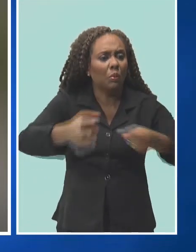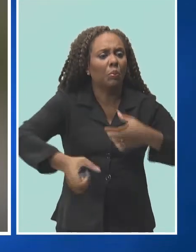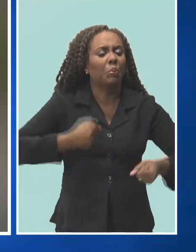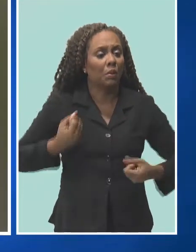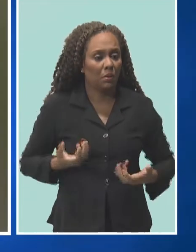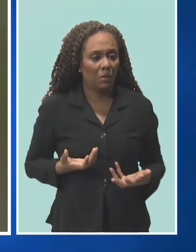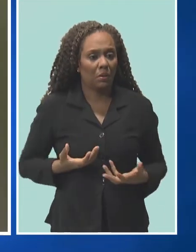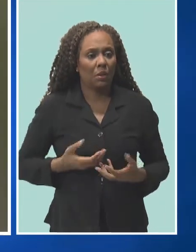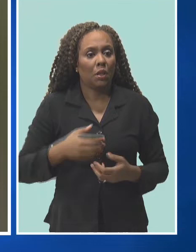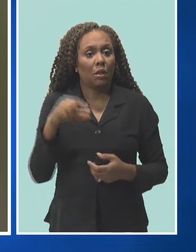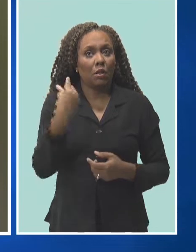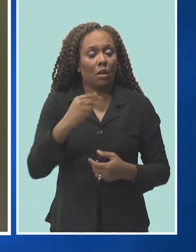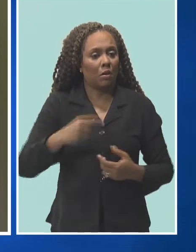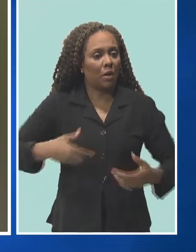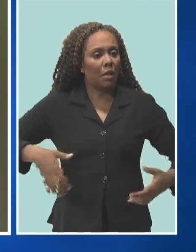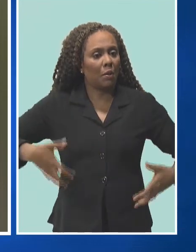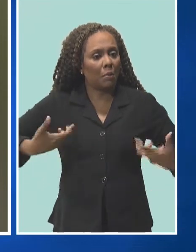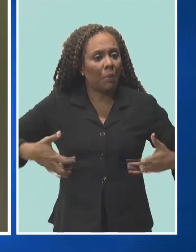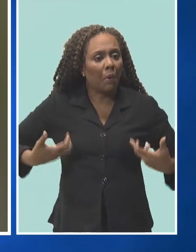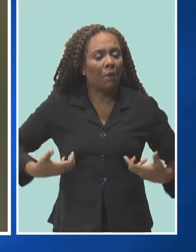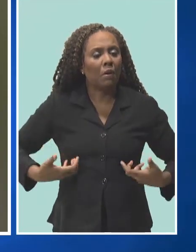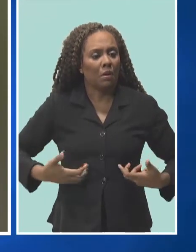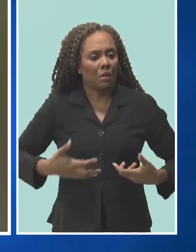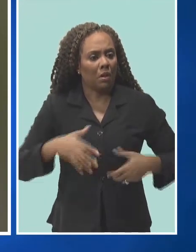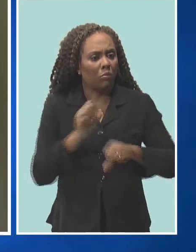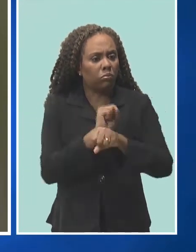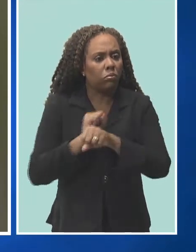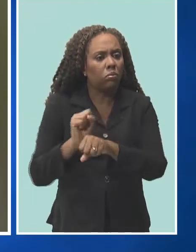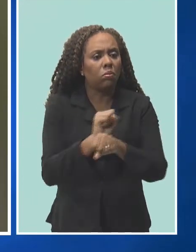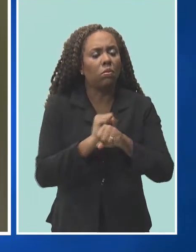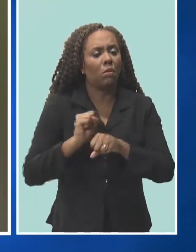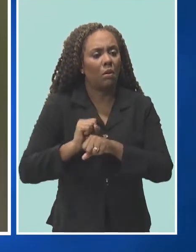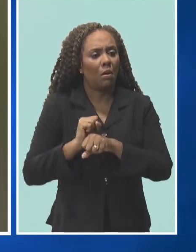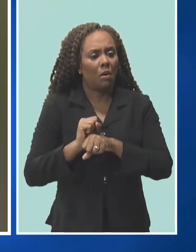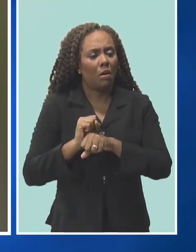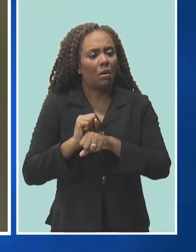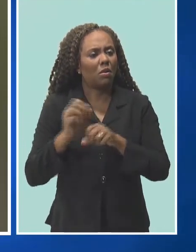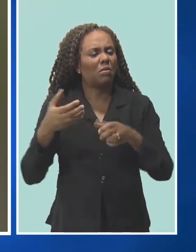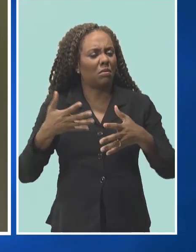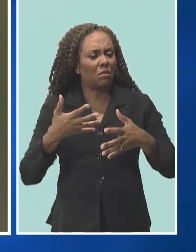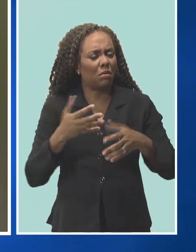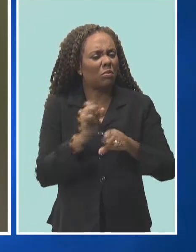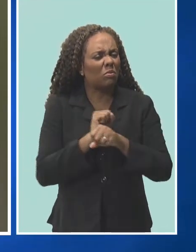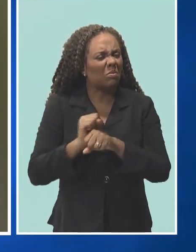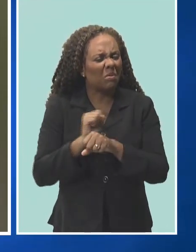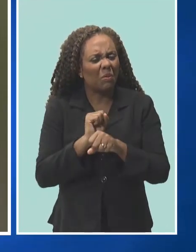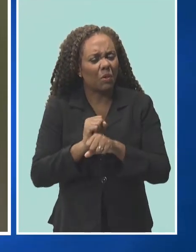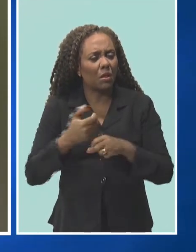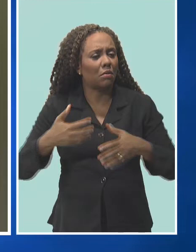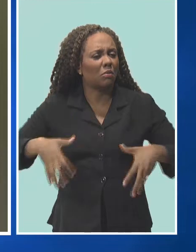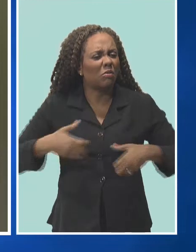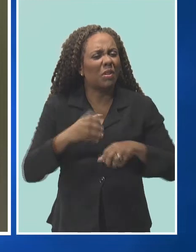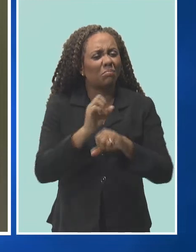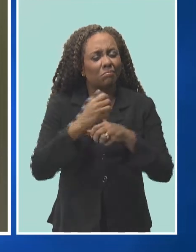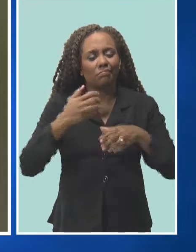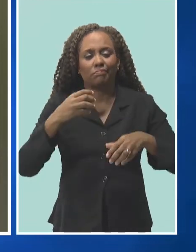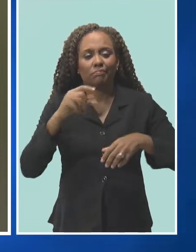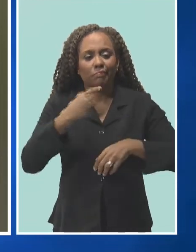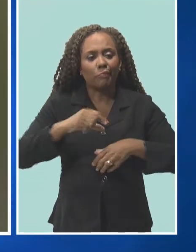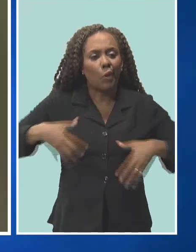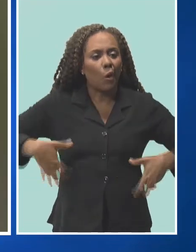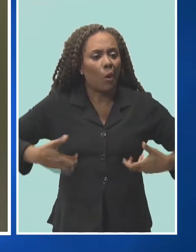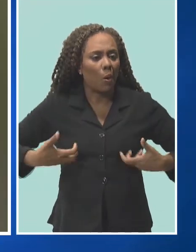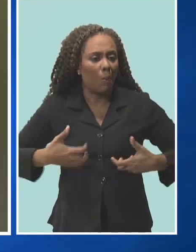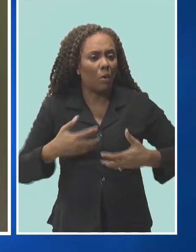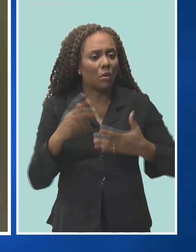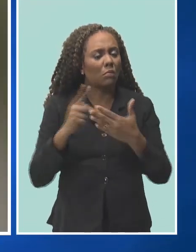reconvening of the Green Monkey Subcommittee of the Working Group on Biodiversity, noting that the farmers' concerns were a national priority.